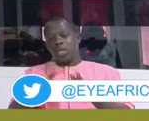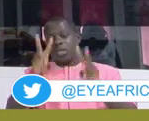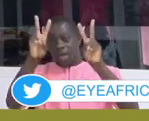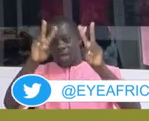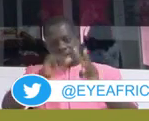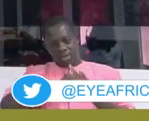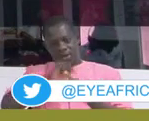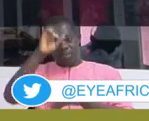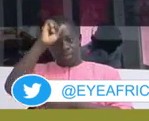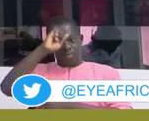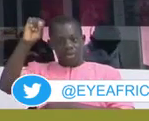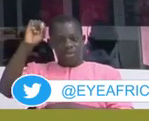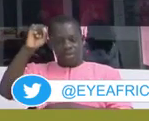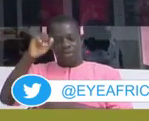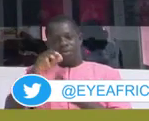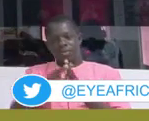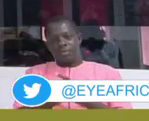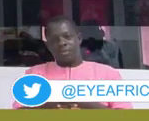to?